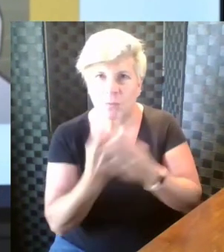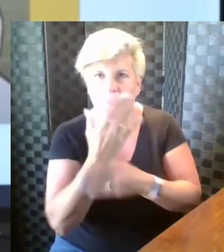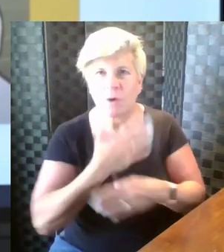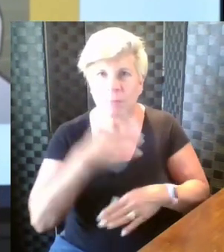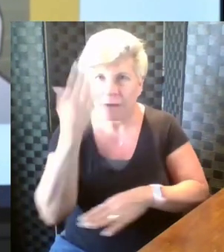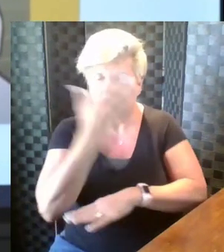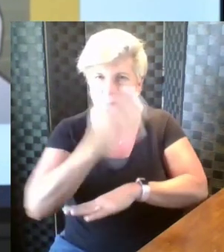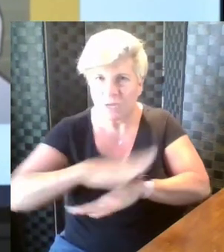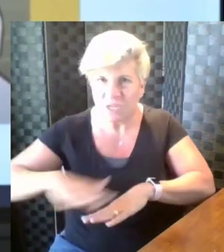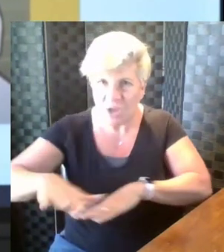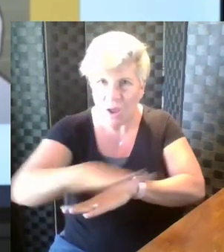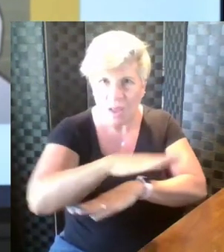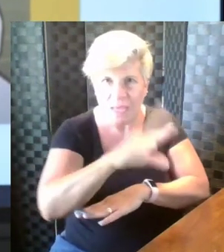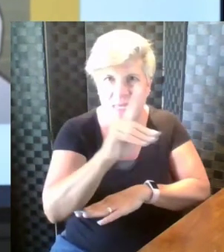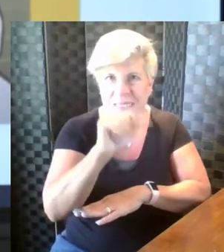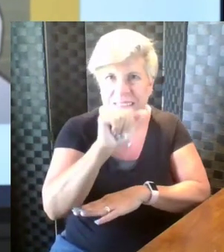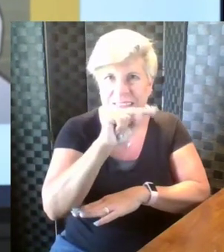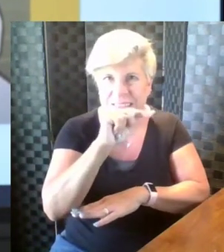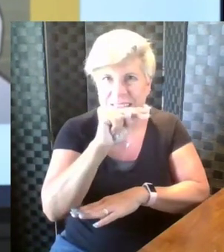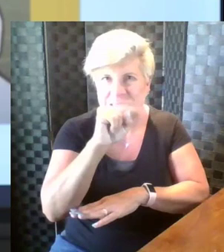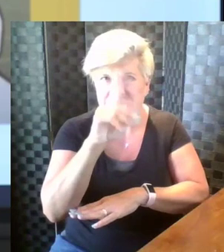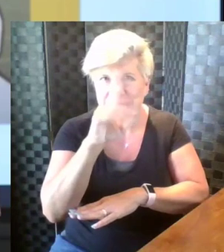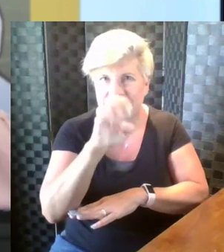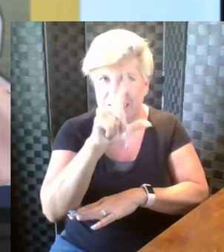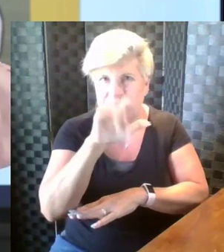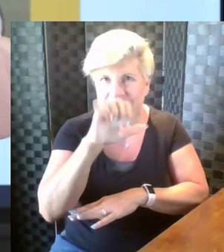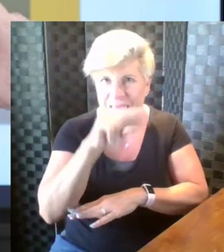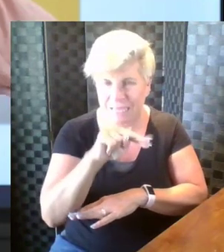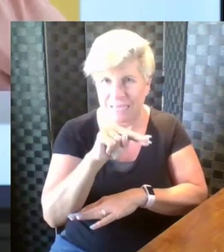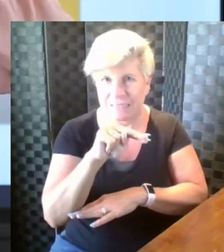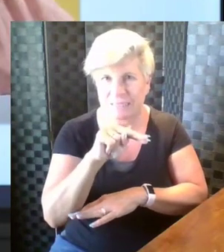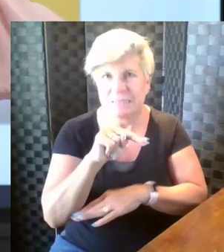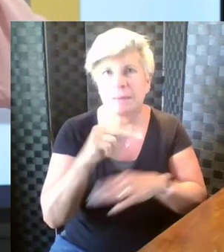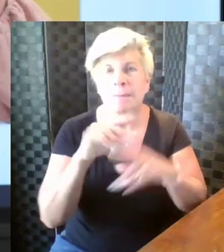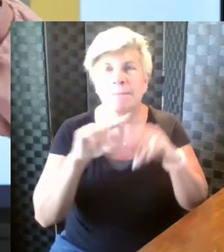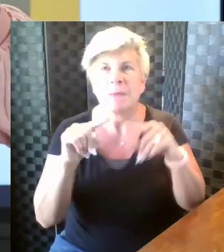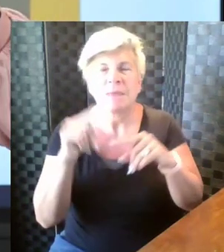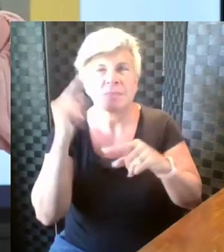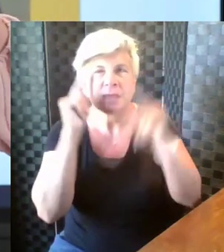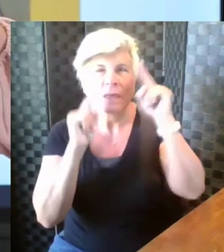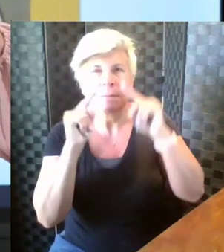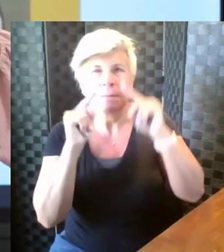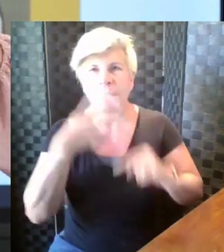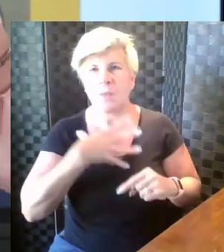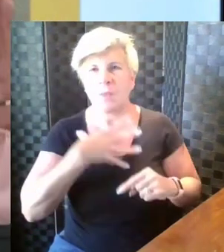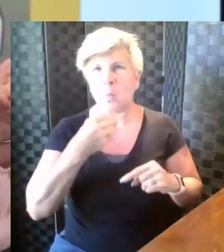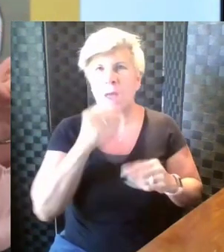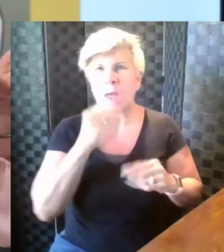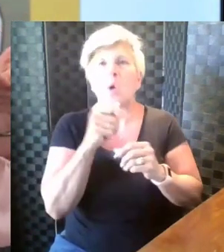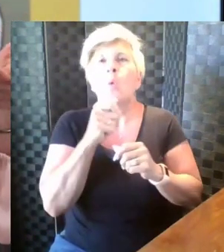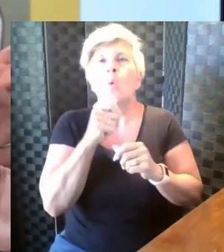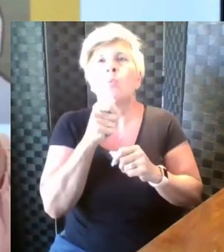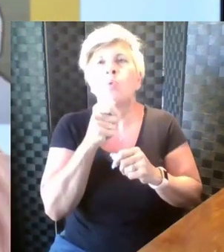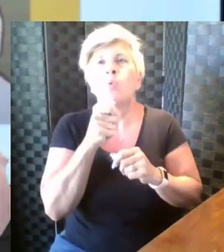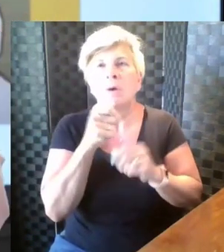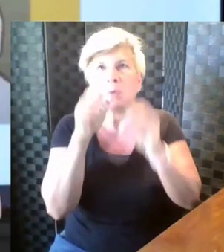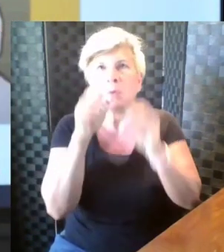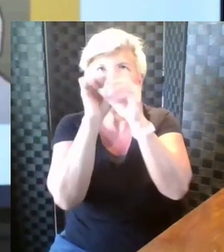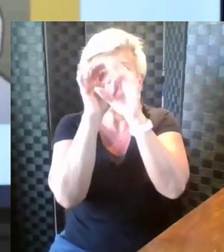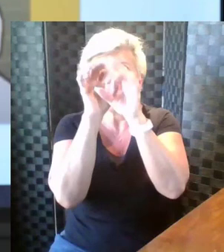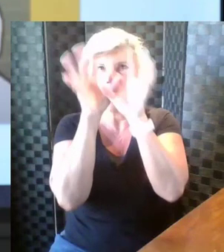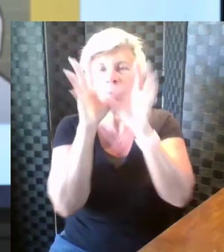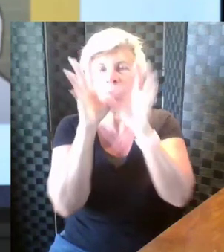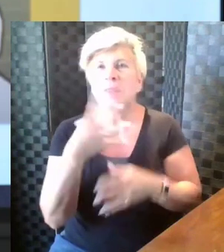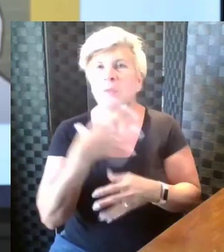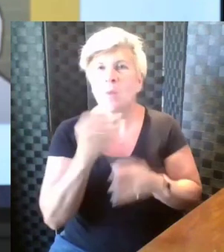dandelion breathing. Now, not with the yellow dandelion, but with the beautiful white puff that it turns into at the end. And a